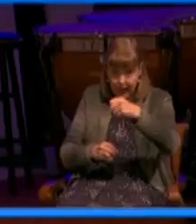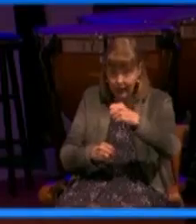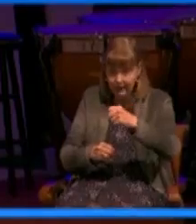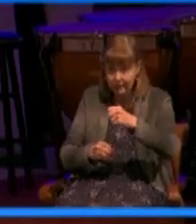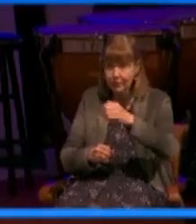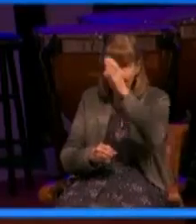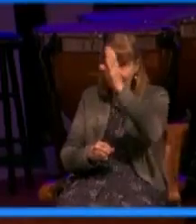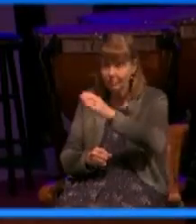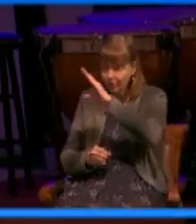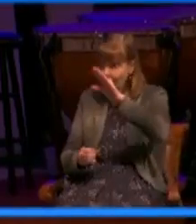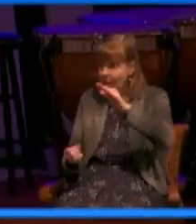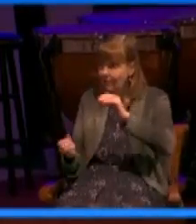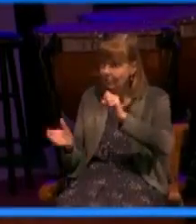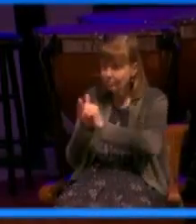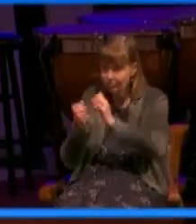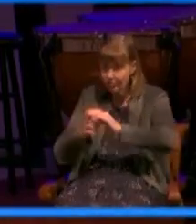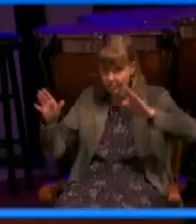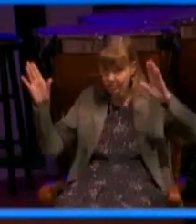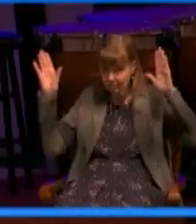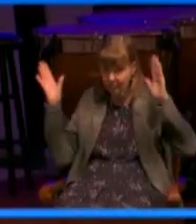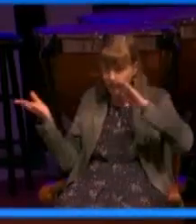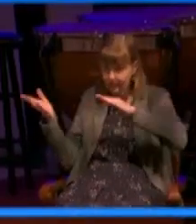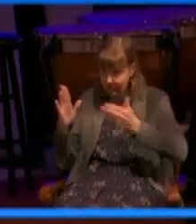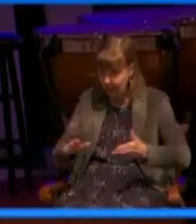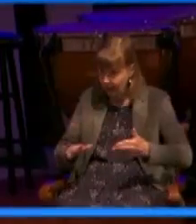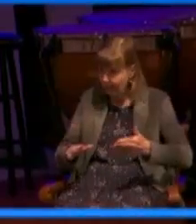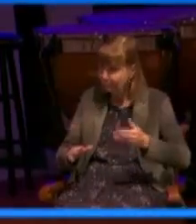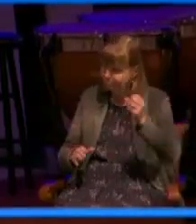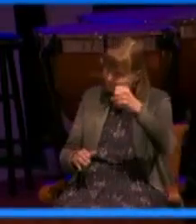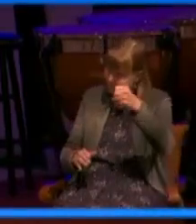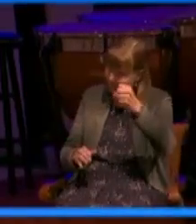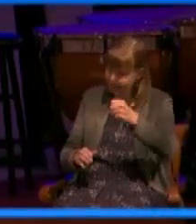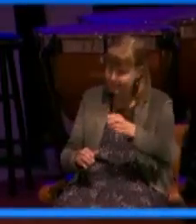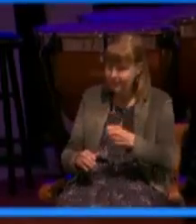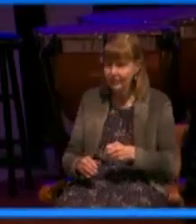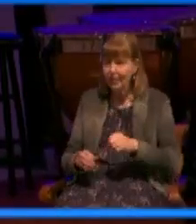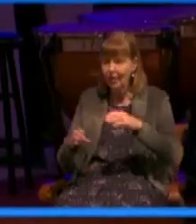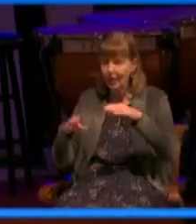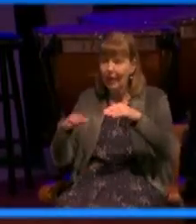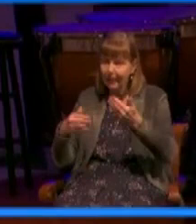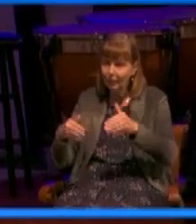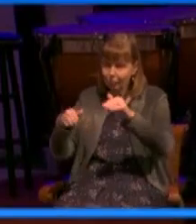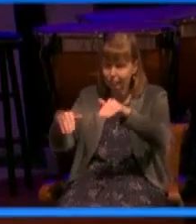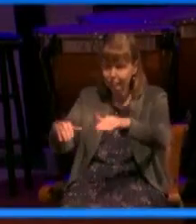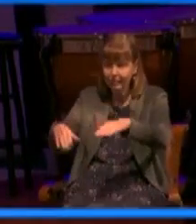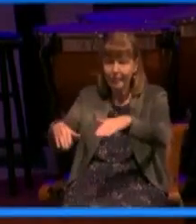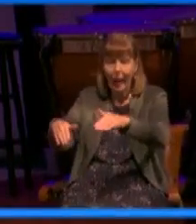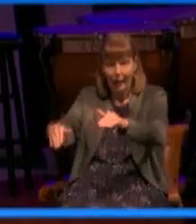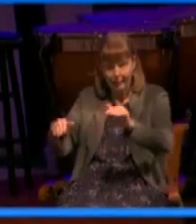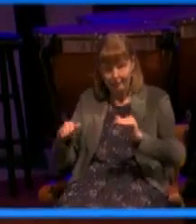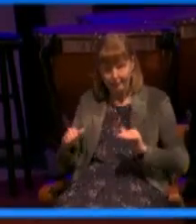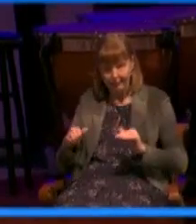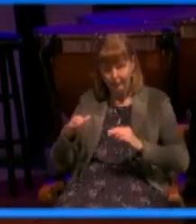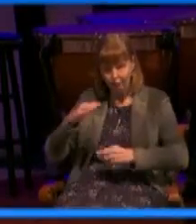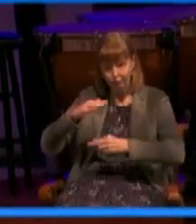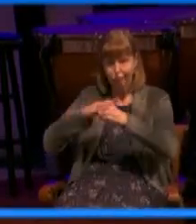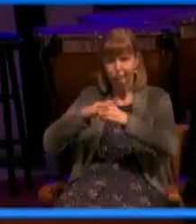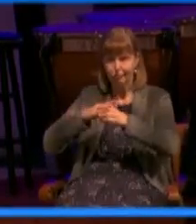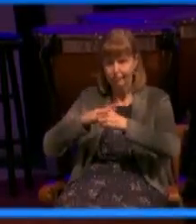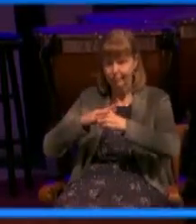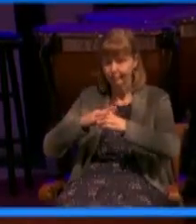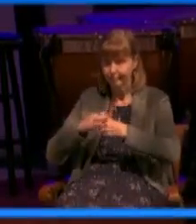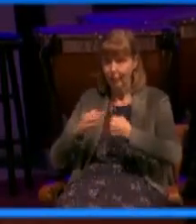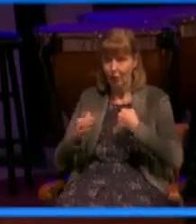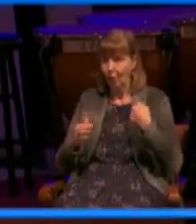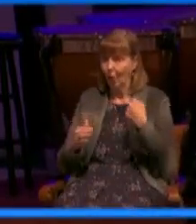did. The Son of Man will be lifted up is what he said. Did he not get buried in the tomb that we should have gone into? Did he not lay cold and dead in the grave that we should have